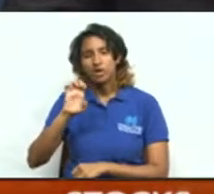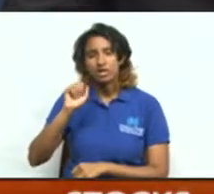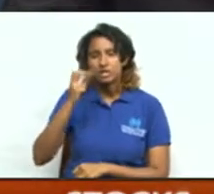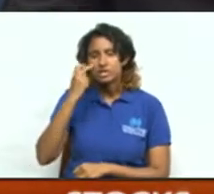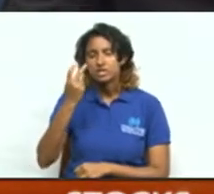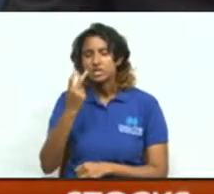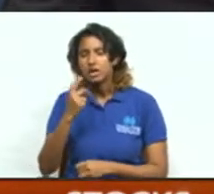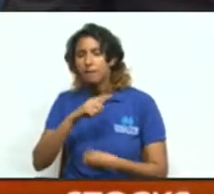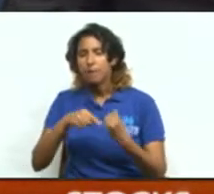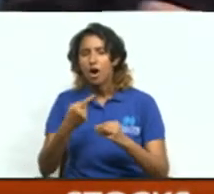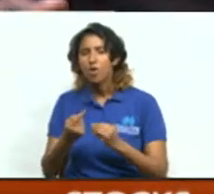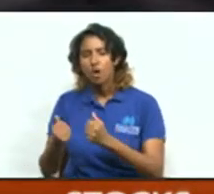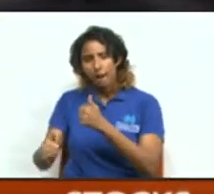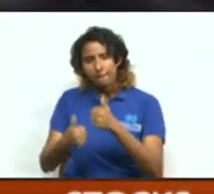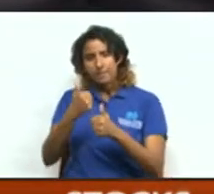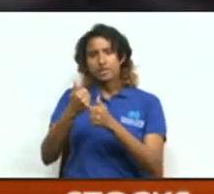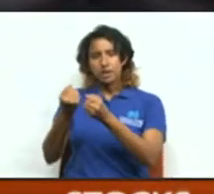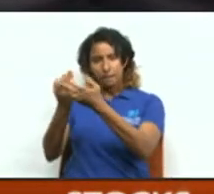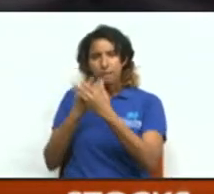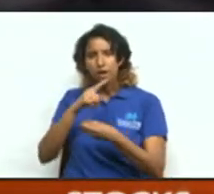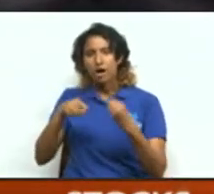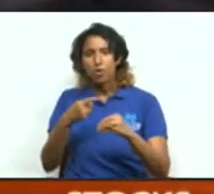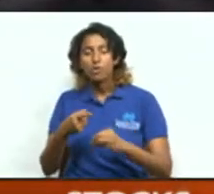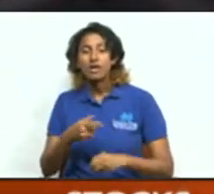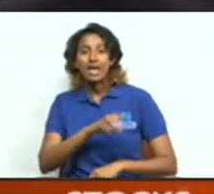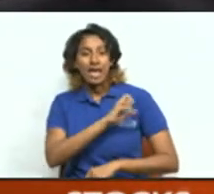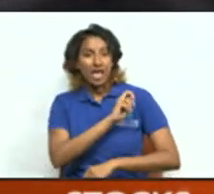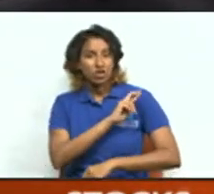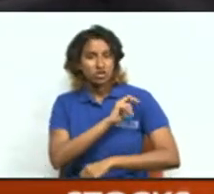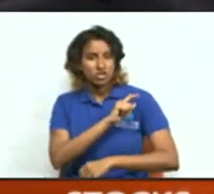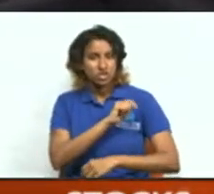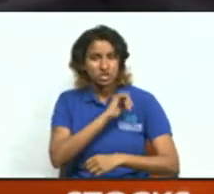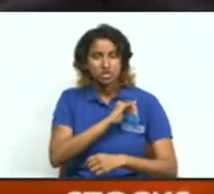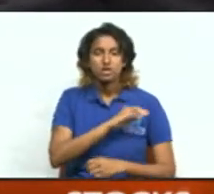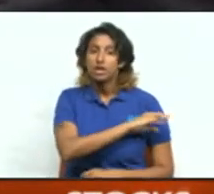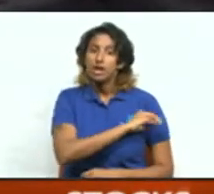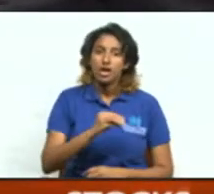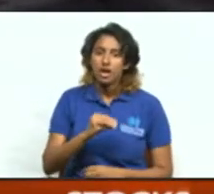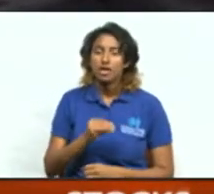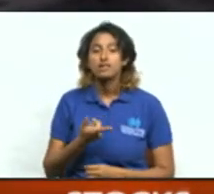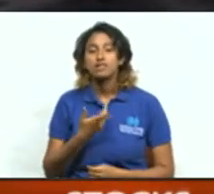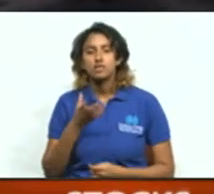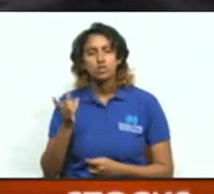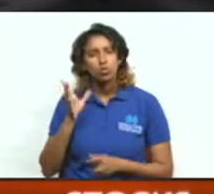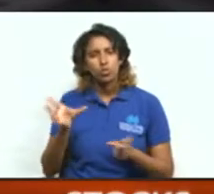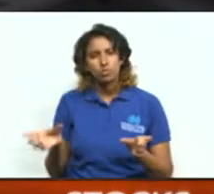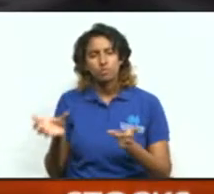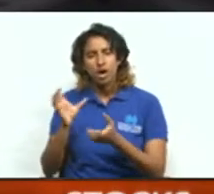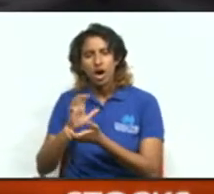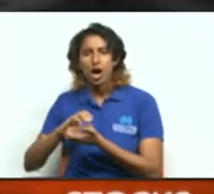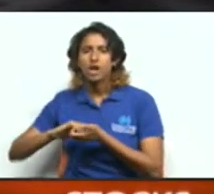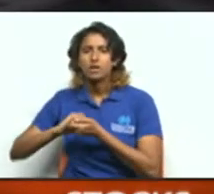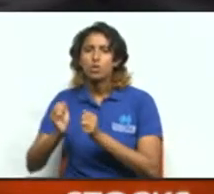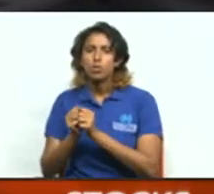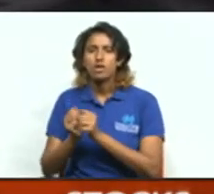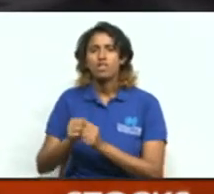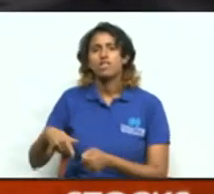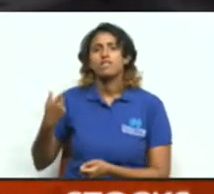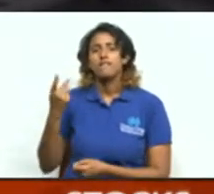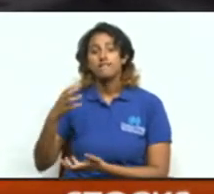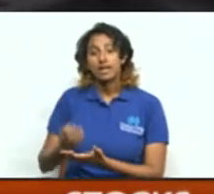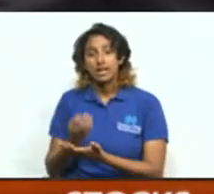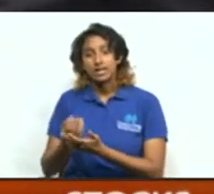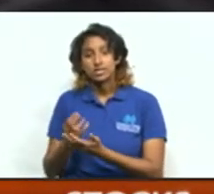matters. Meanwhile, the project Ignite for Civil Society Organizations is seeking to collaborate with the financial sector to improve the regulatory environment for